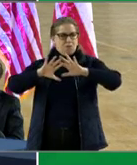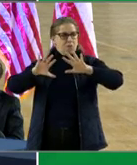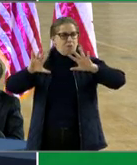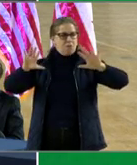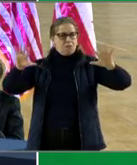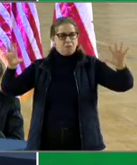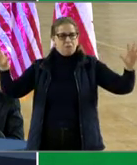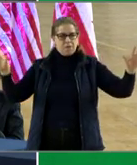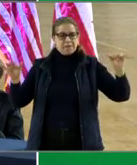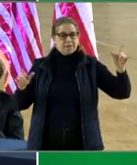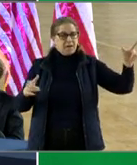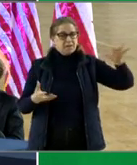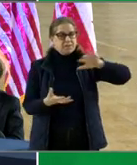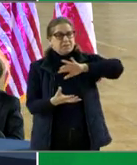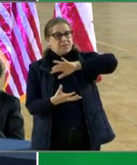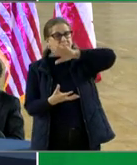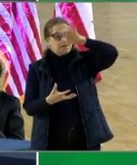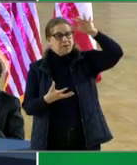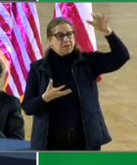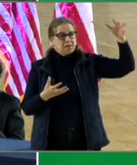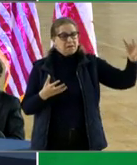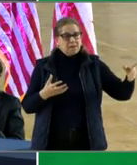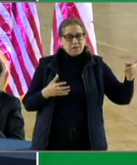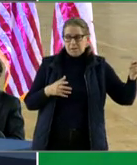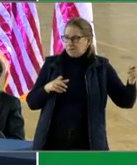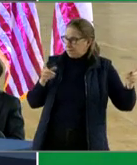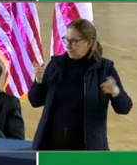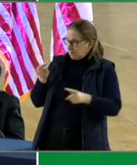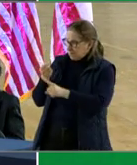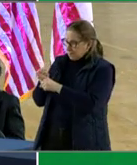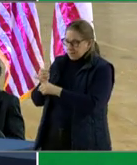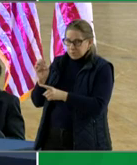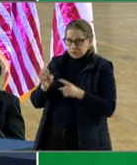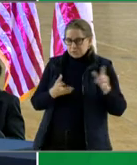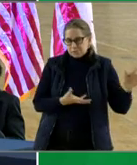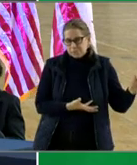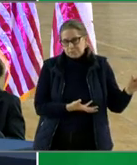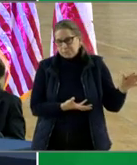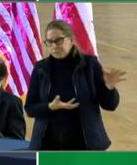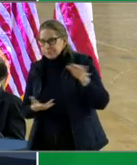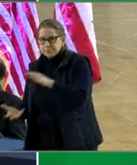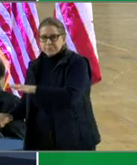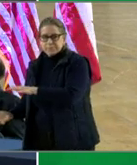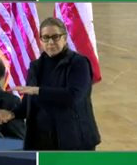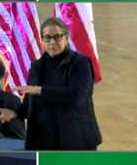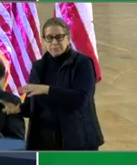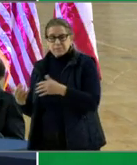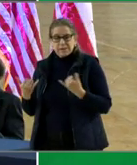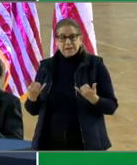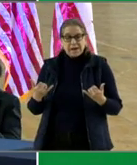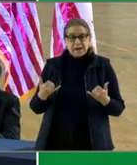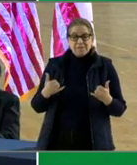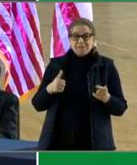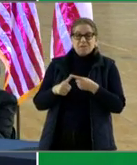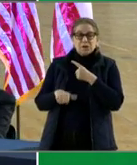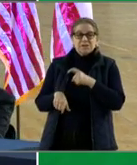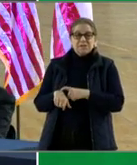state, a few states at a time, but we're talking about 50 states in the District of Columbia that